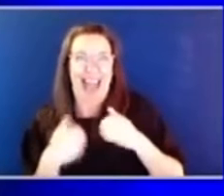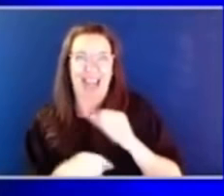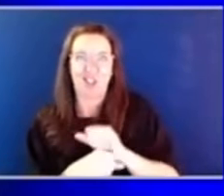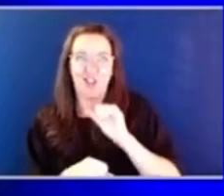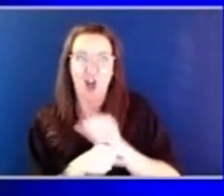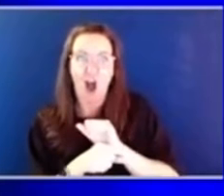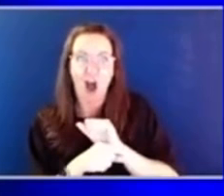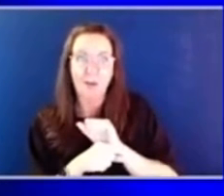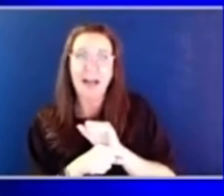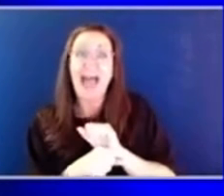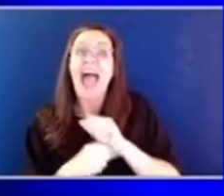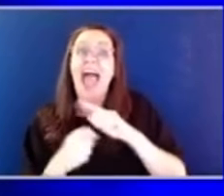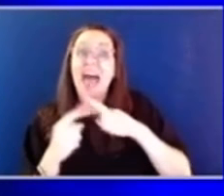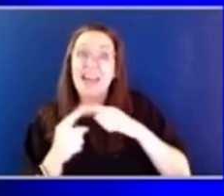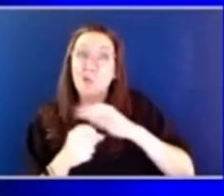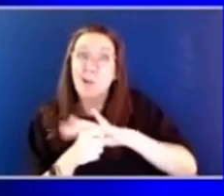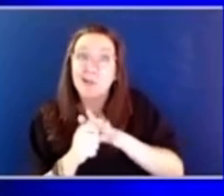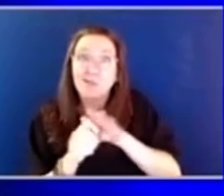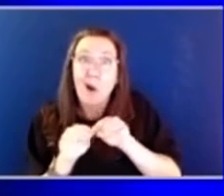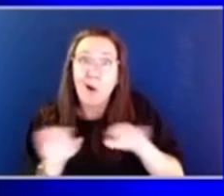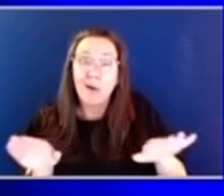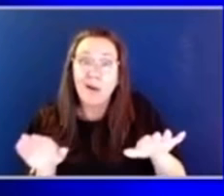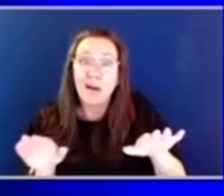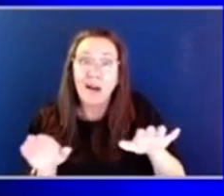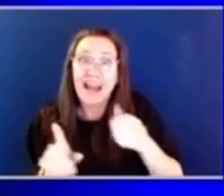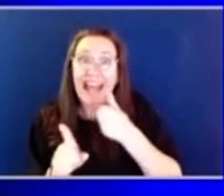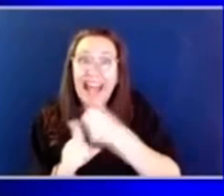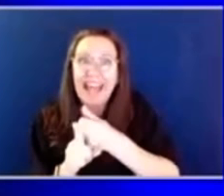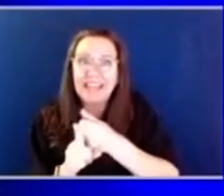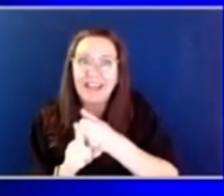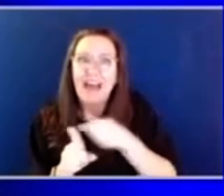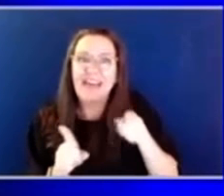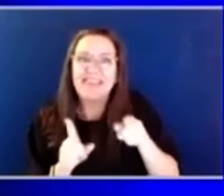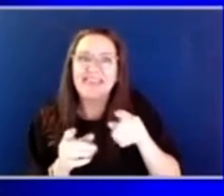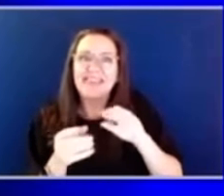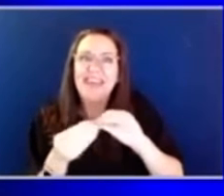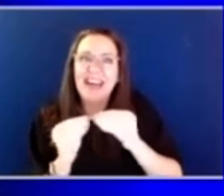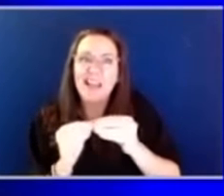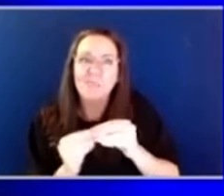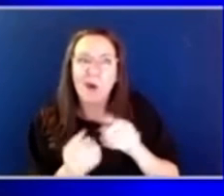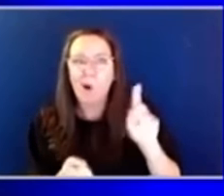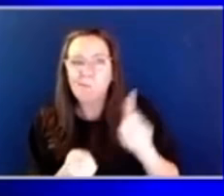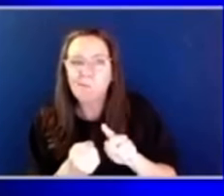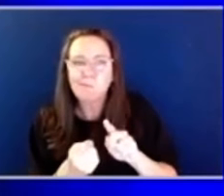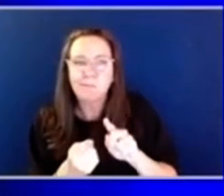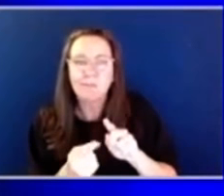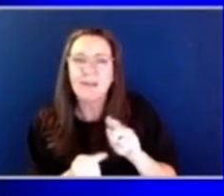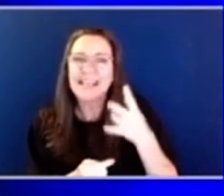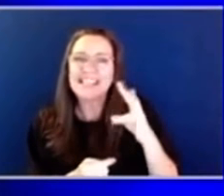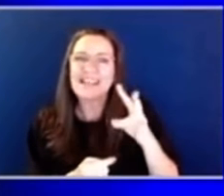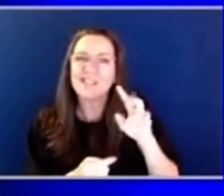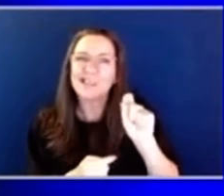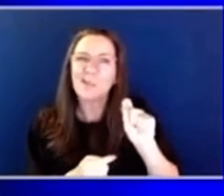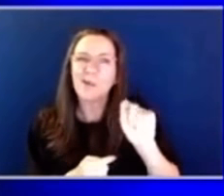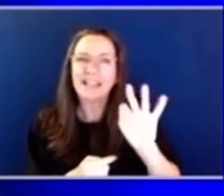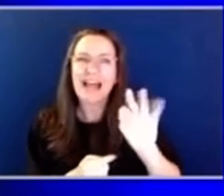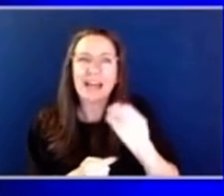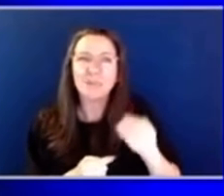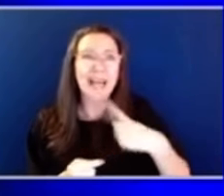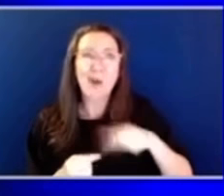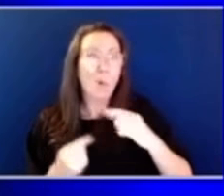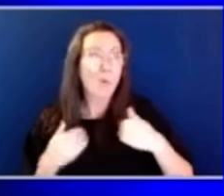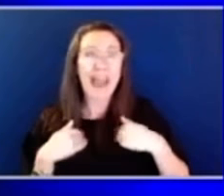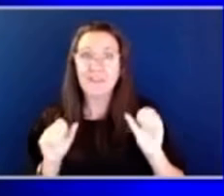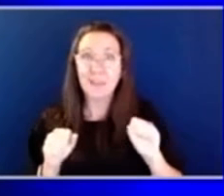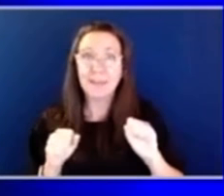the pandemic, those numbers decreased to 17.9%. Everyone has an opportunity to help change